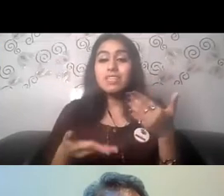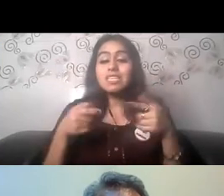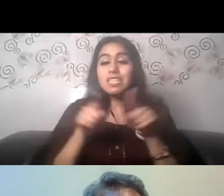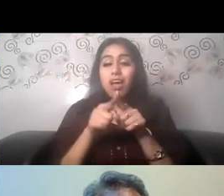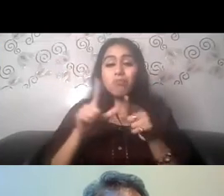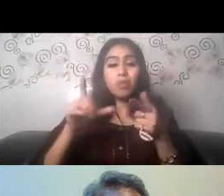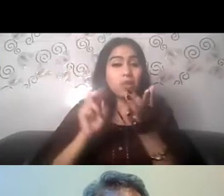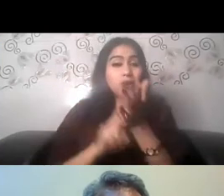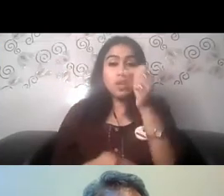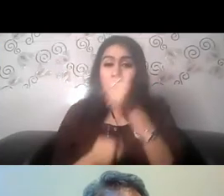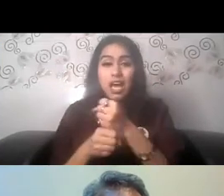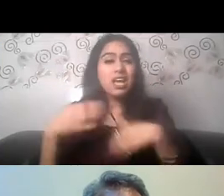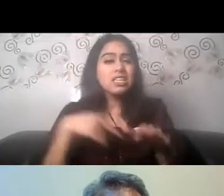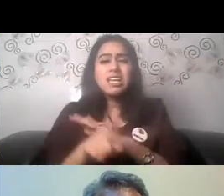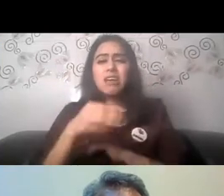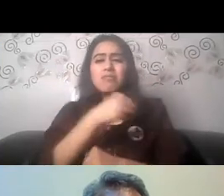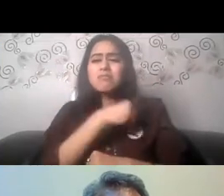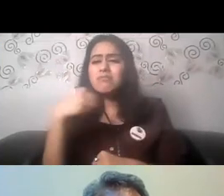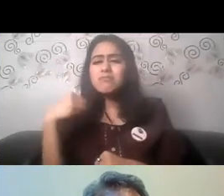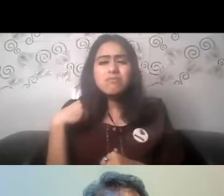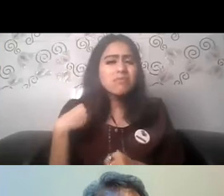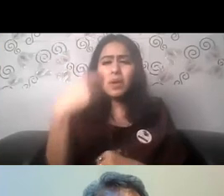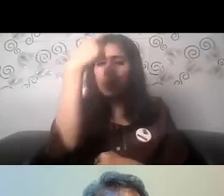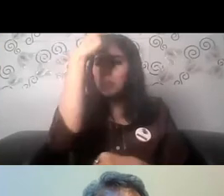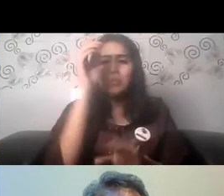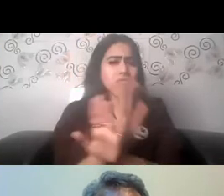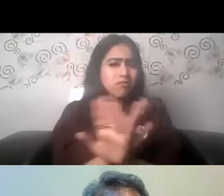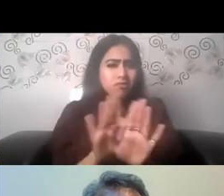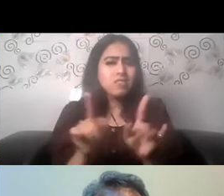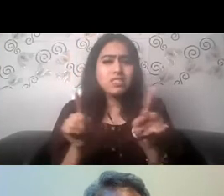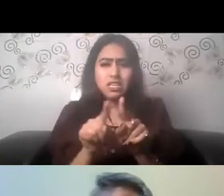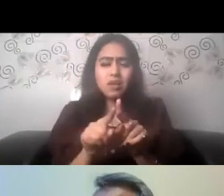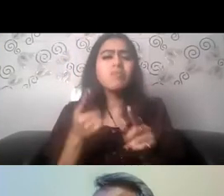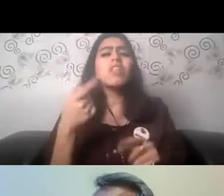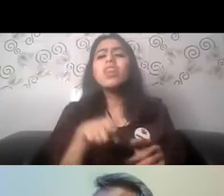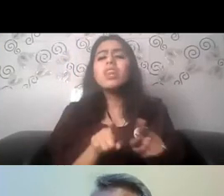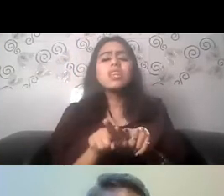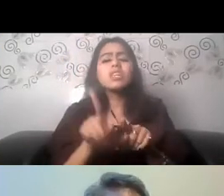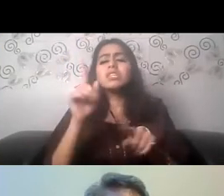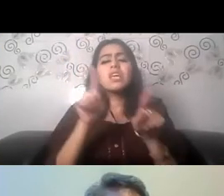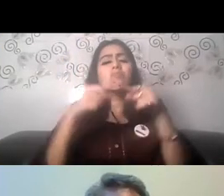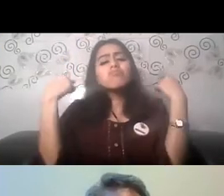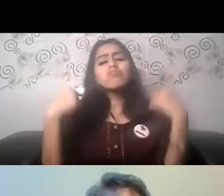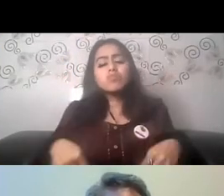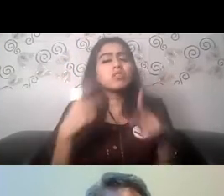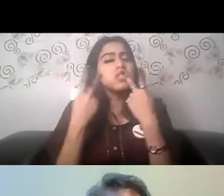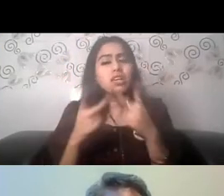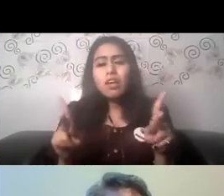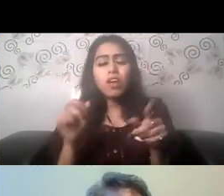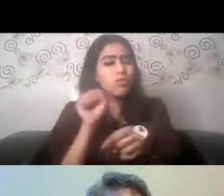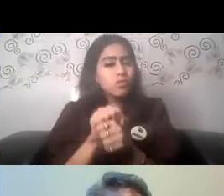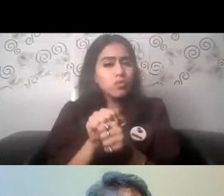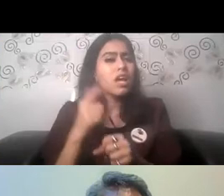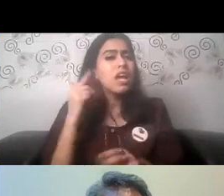disability is not a medical issue. Ultimately, it's not a medical issue. The bits of our bodies or minds that work differently, there's not